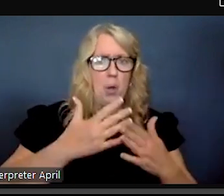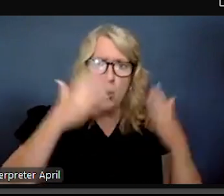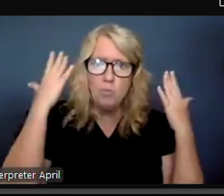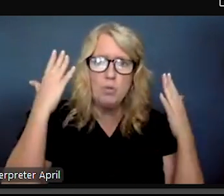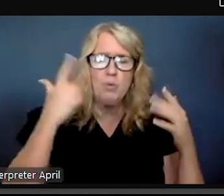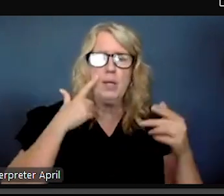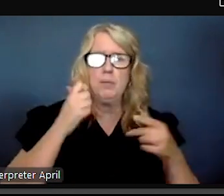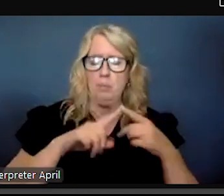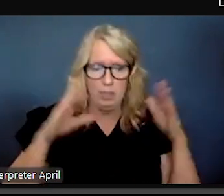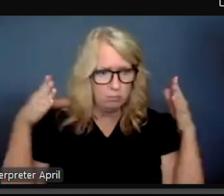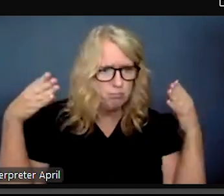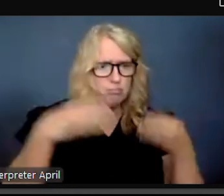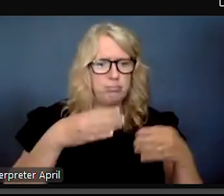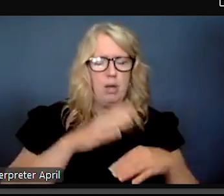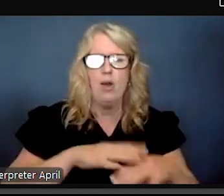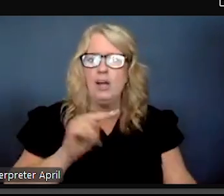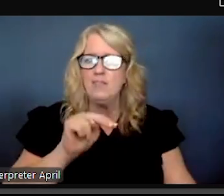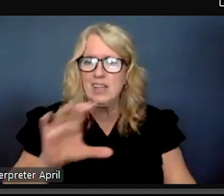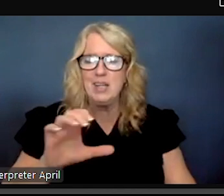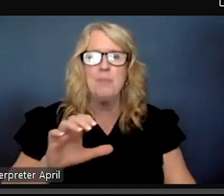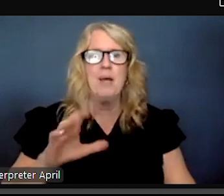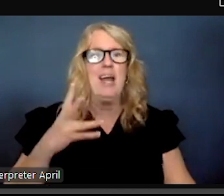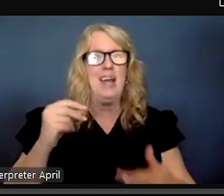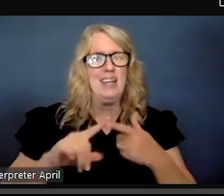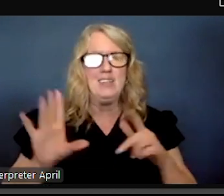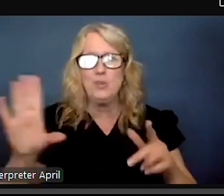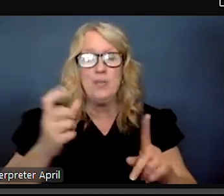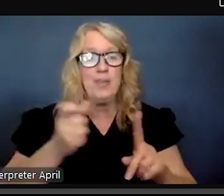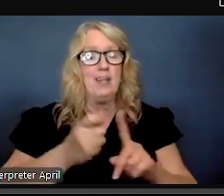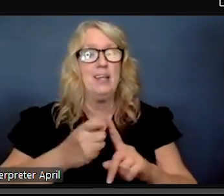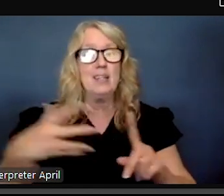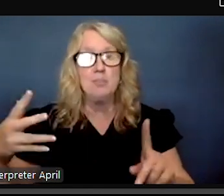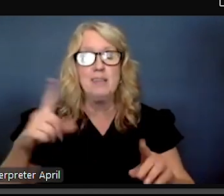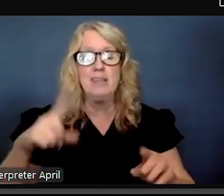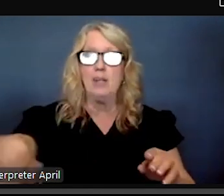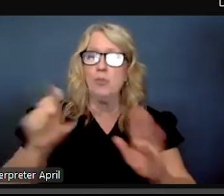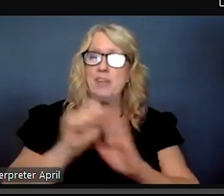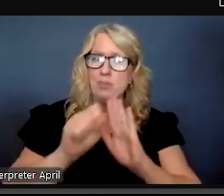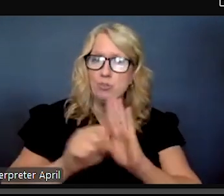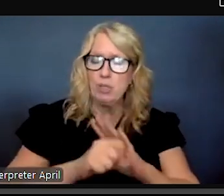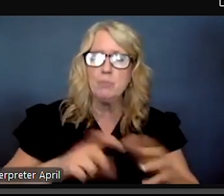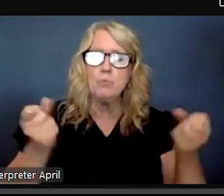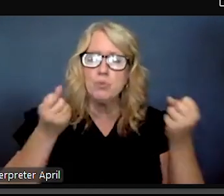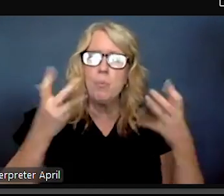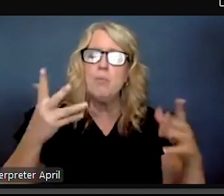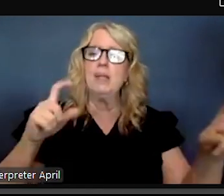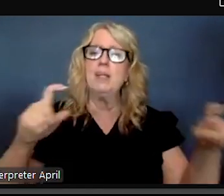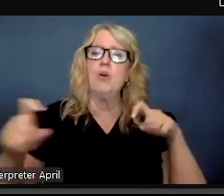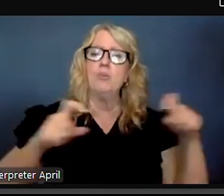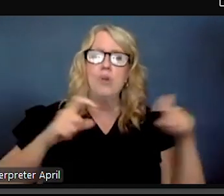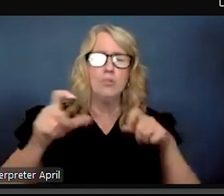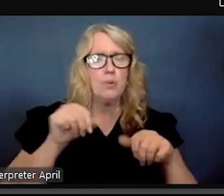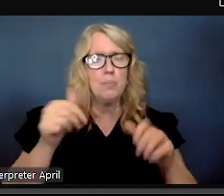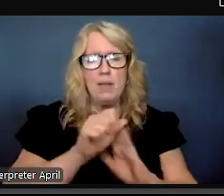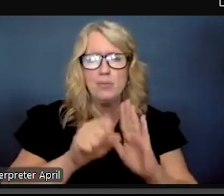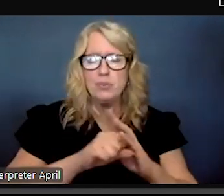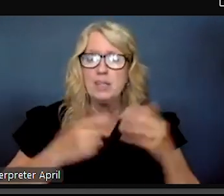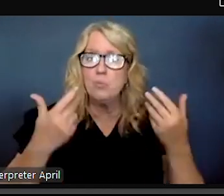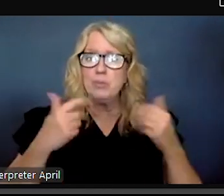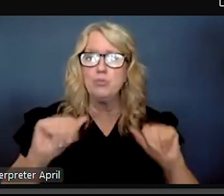North Carolina and Mecklenburg, and then expand back out to state. So we do get a lot of calls from other states, and we definitely try